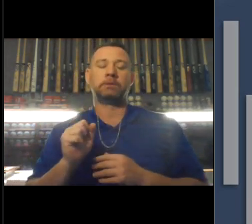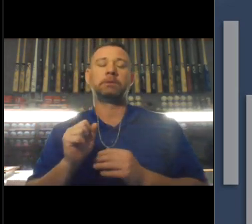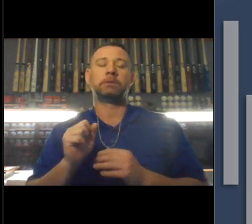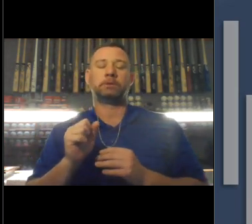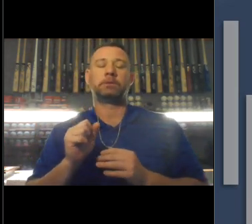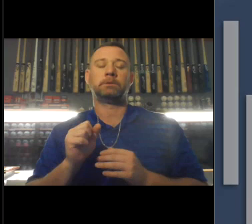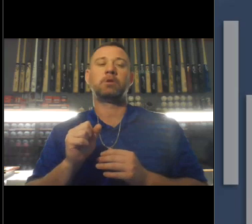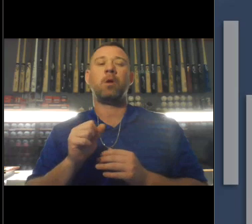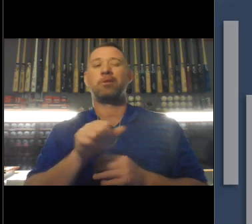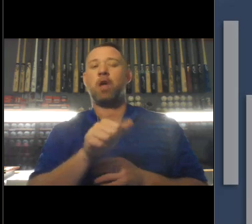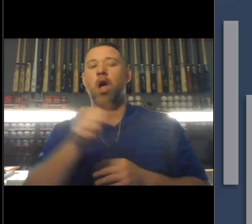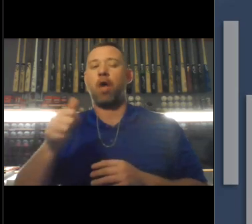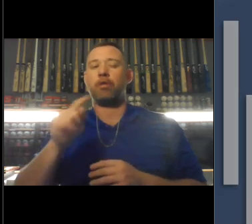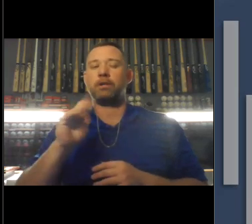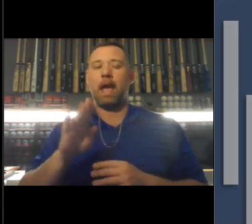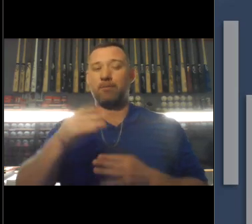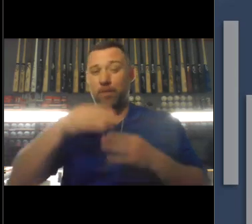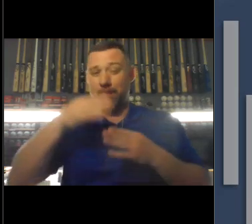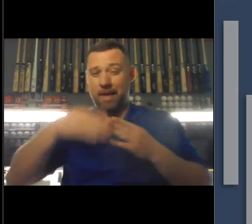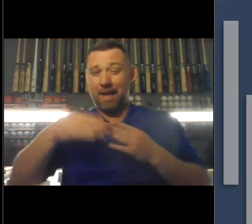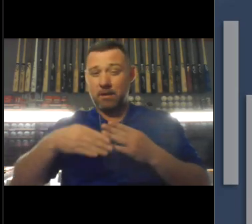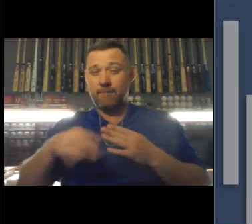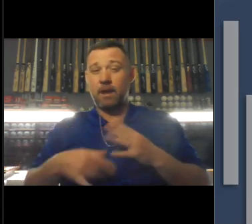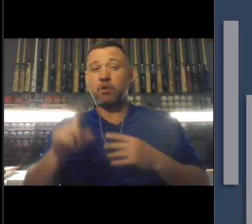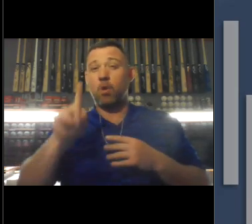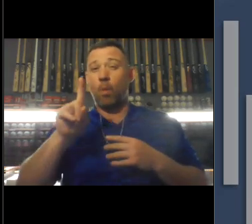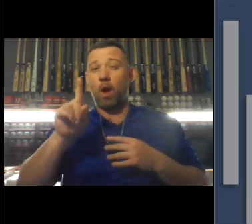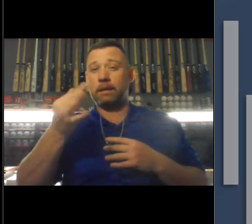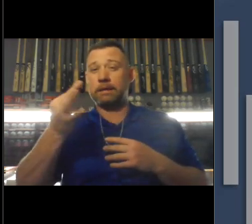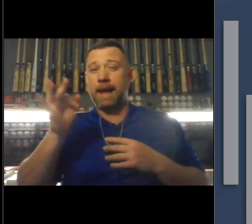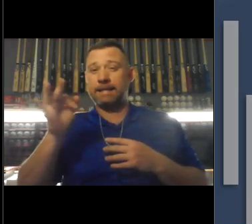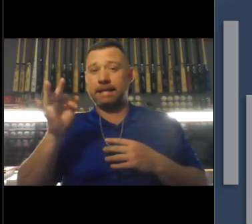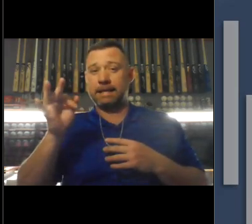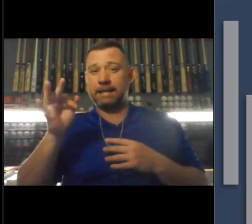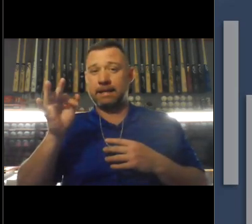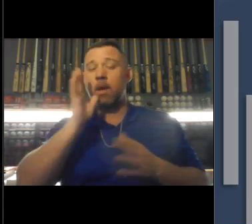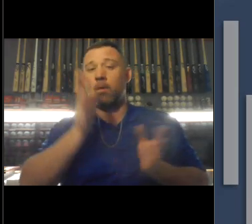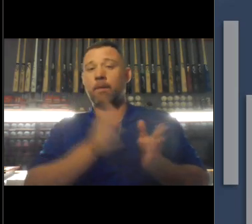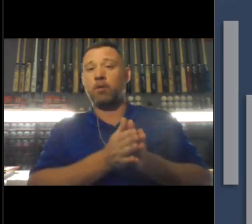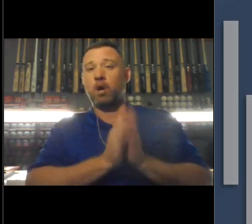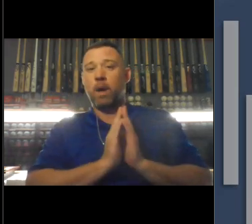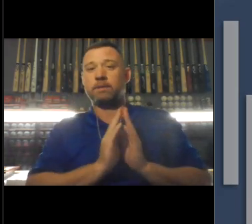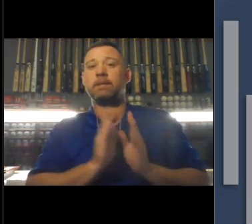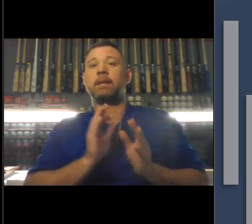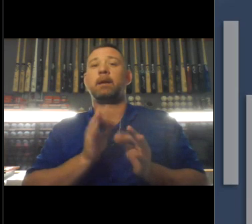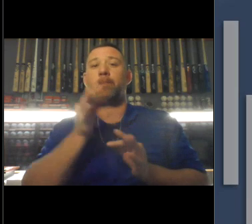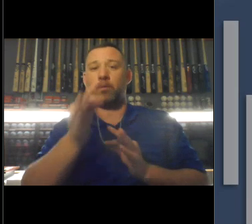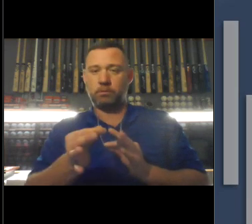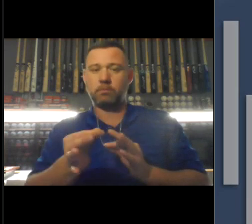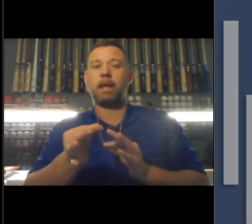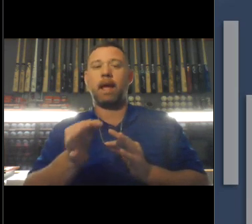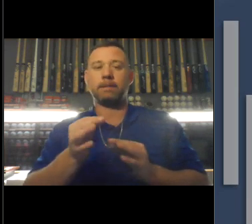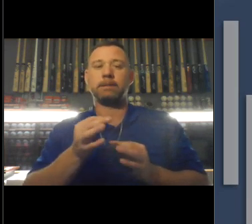is one other tab towards the end of the agenda, tab 119, that will be requesting post-fact time extensions as